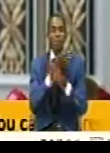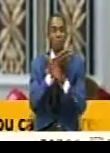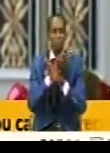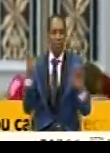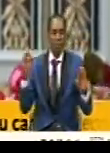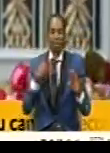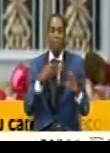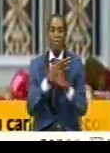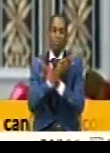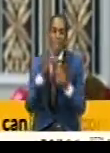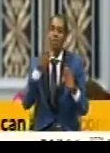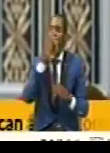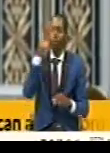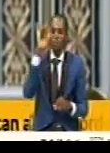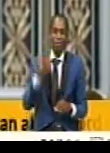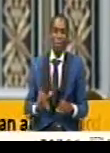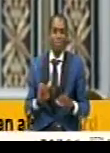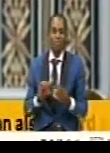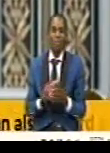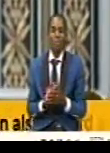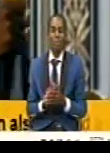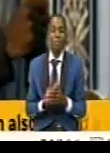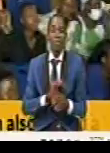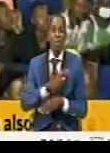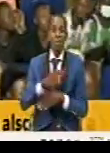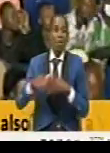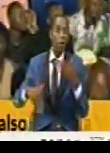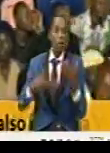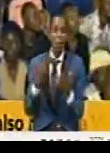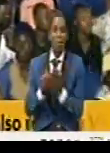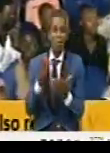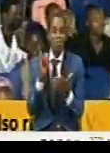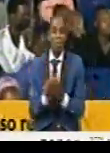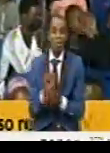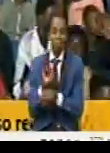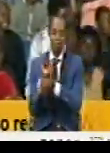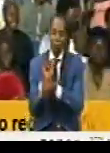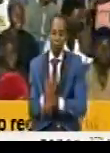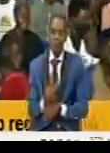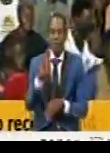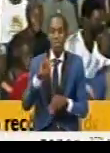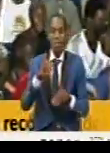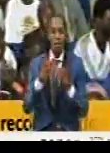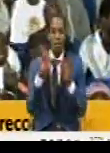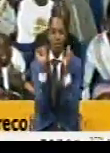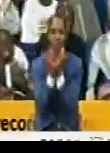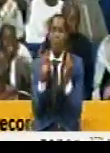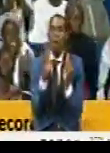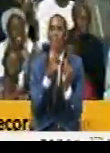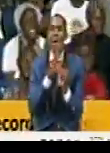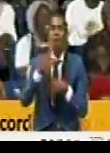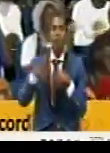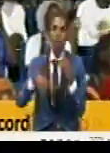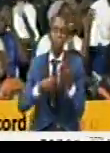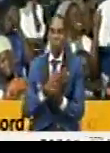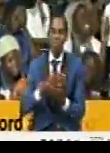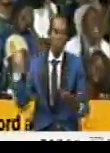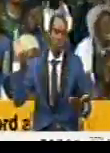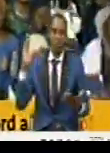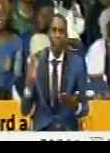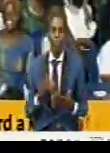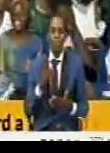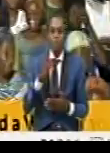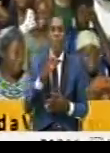Daddy. God bless you. Free and free indeed. All that hold you